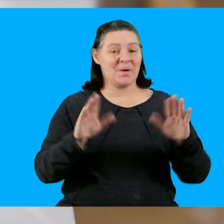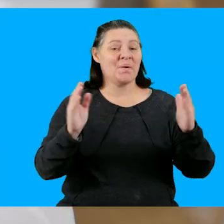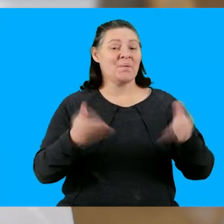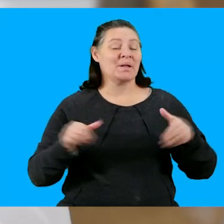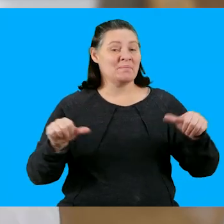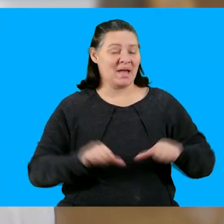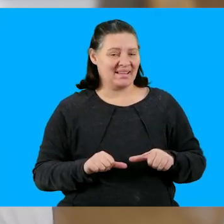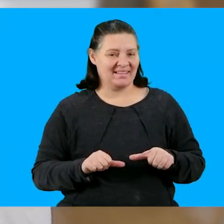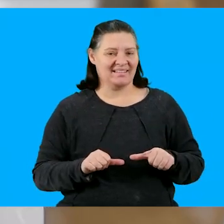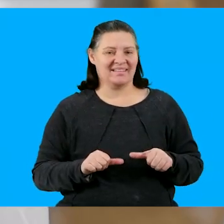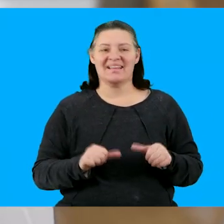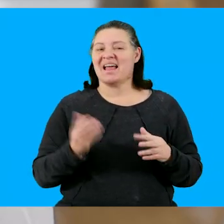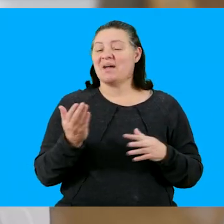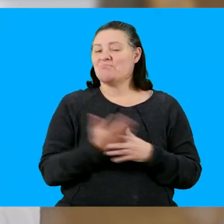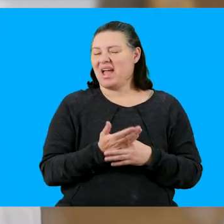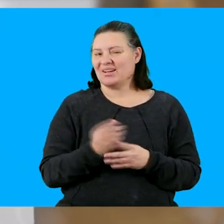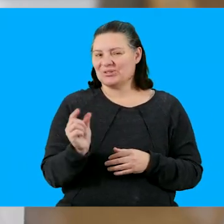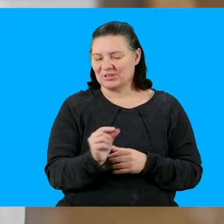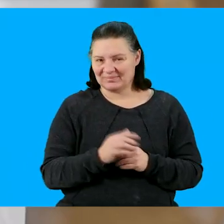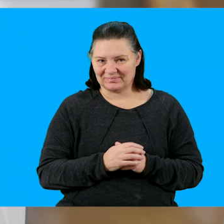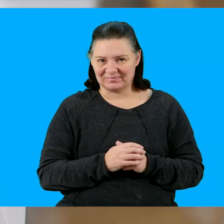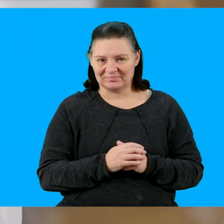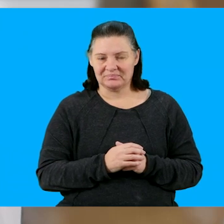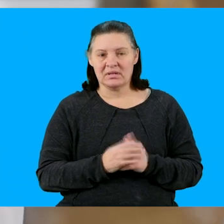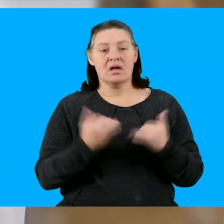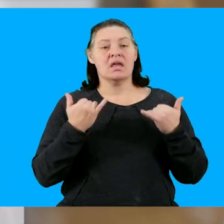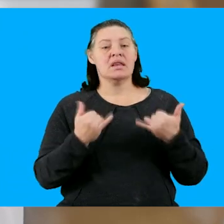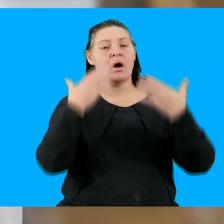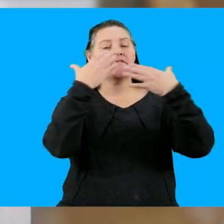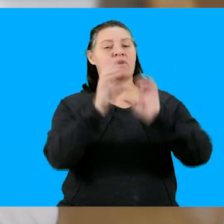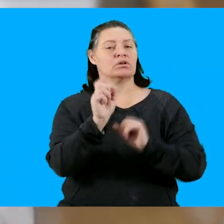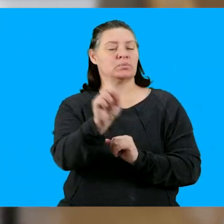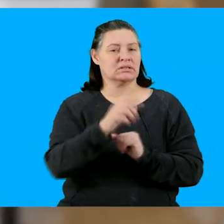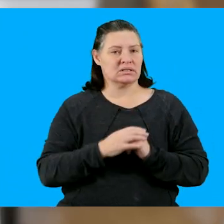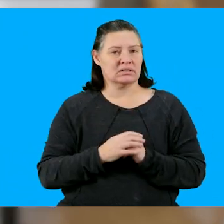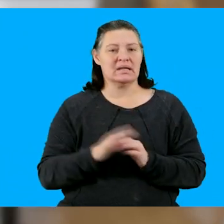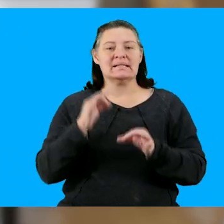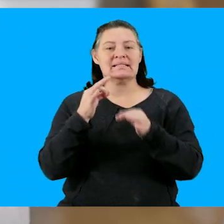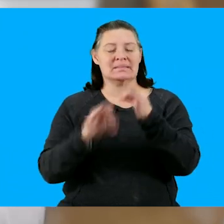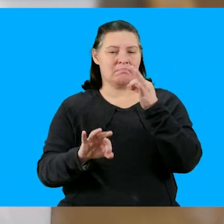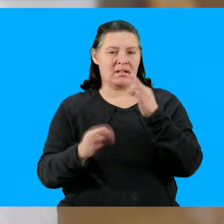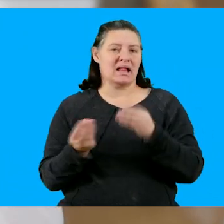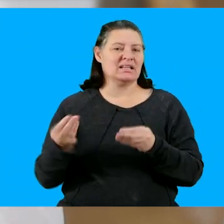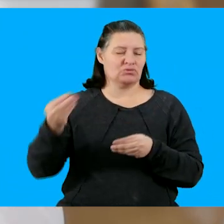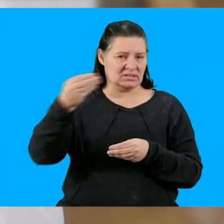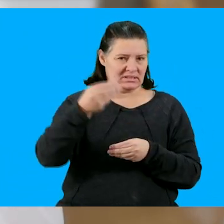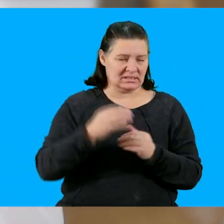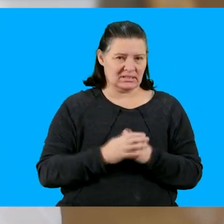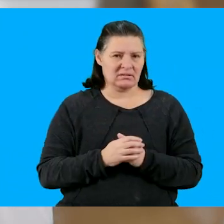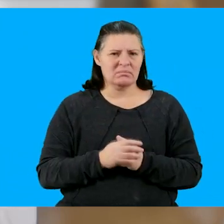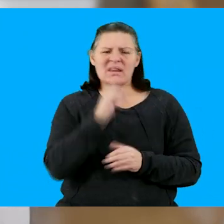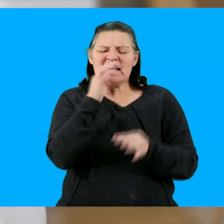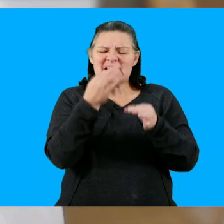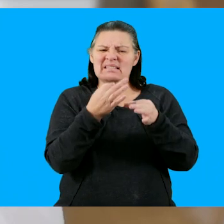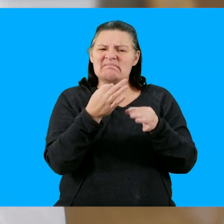All right, guys, welcome back after that short advert break. Let us continue with our lesson. Now we'll focus on simple interest. So let's see